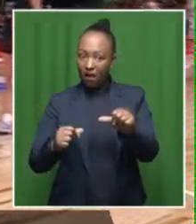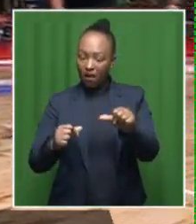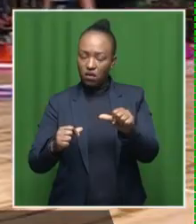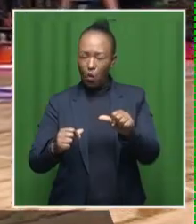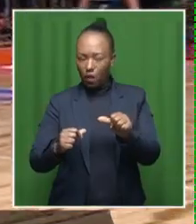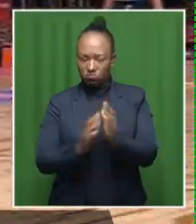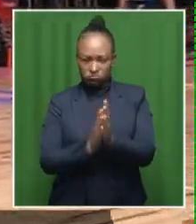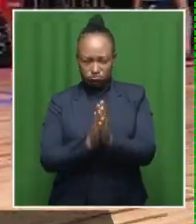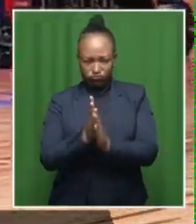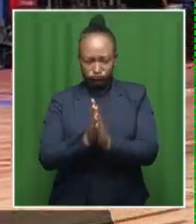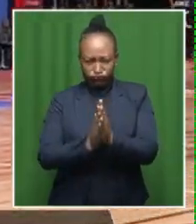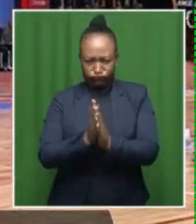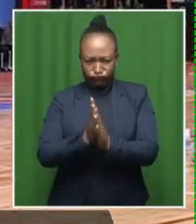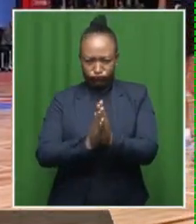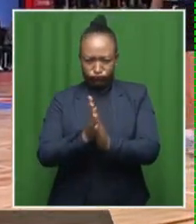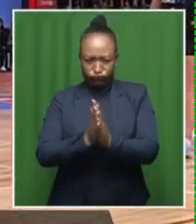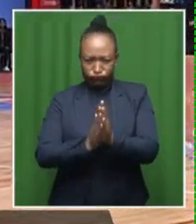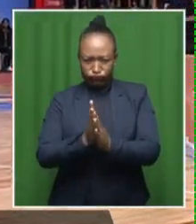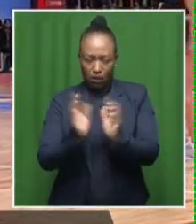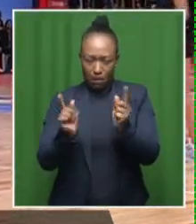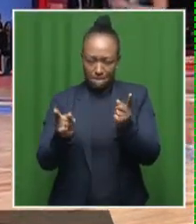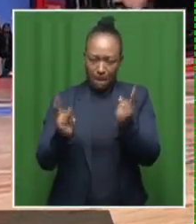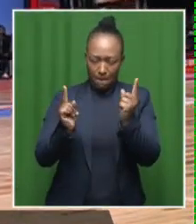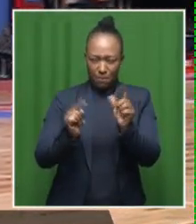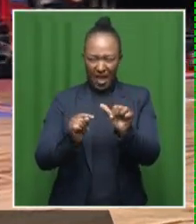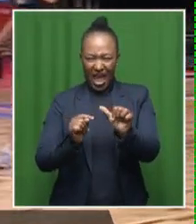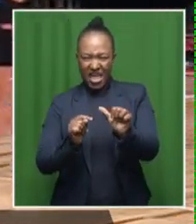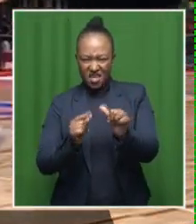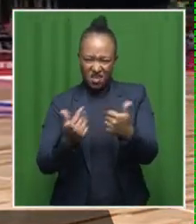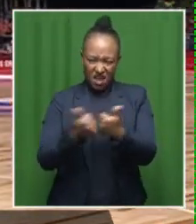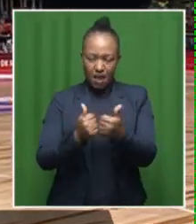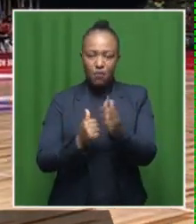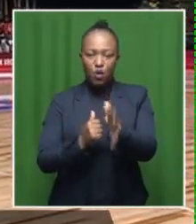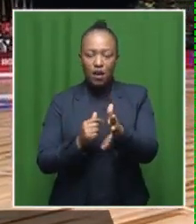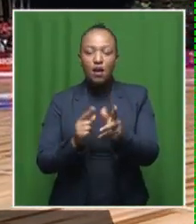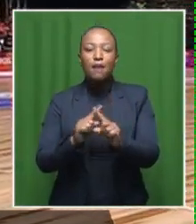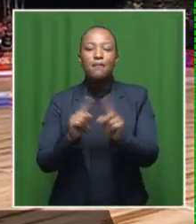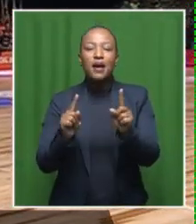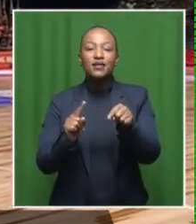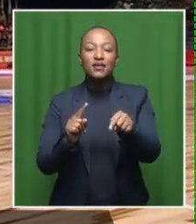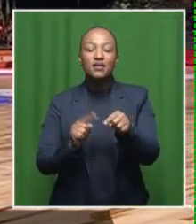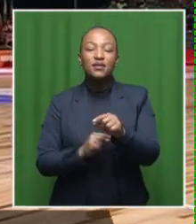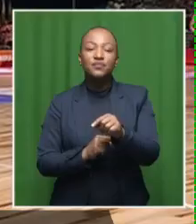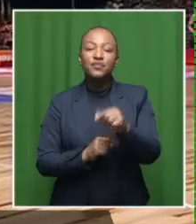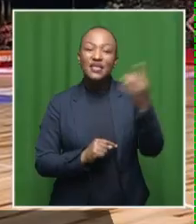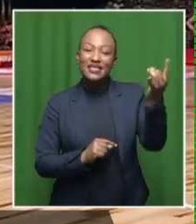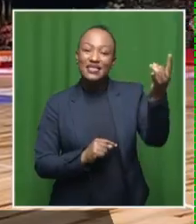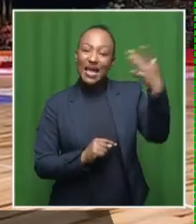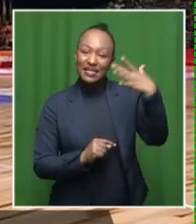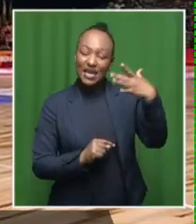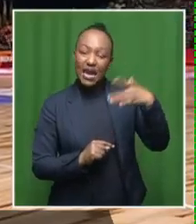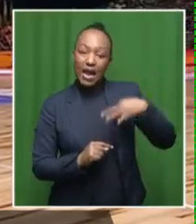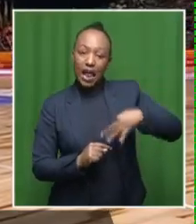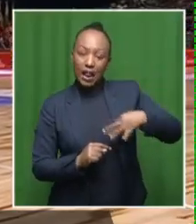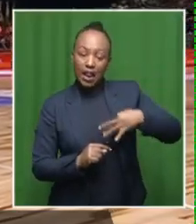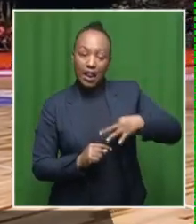and bring out their best on court. So I feel like the Sunshine Girls need to then double up on